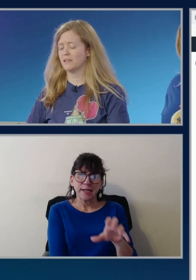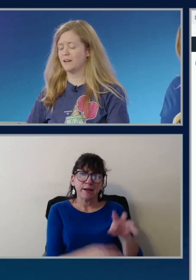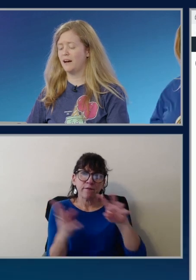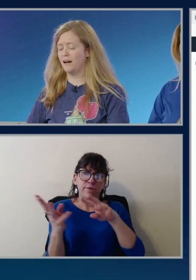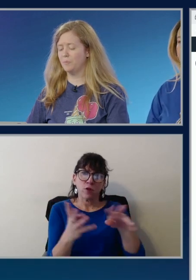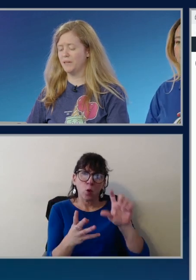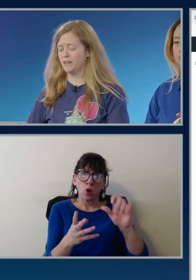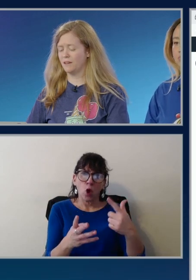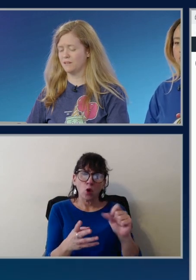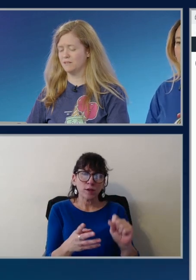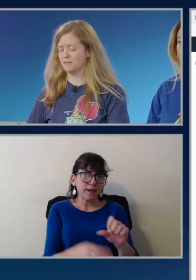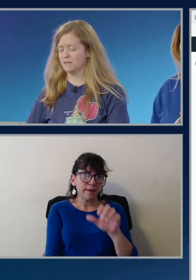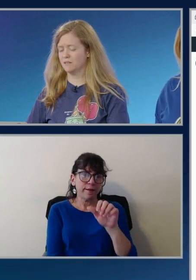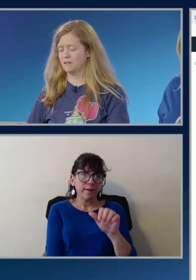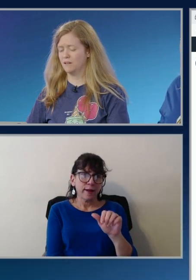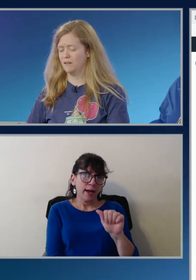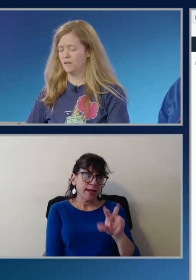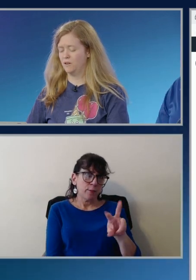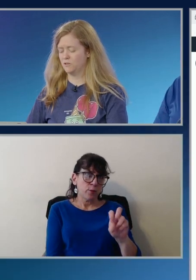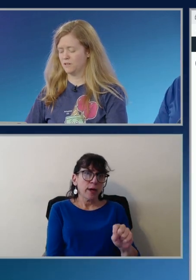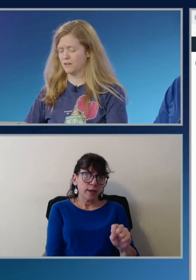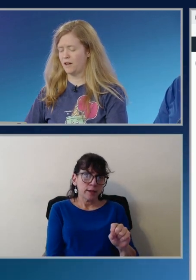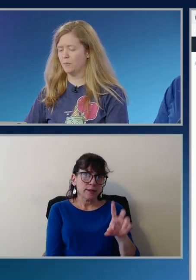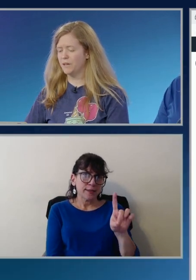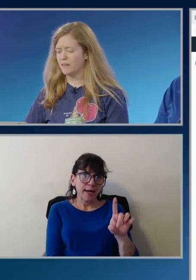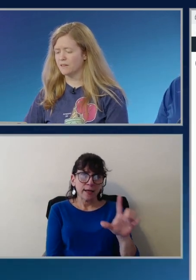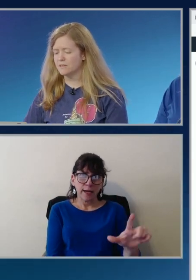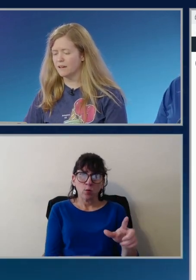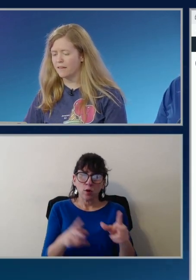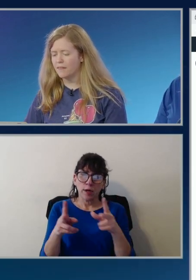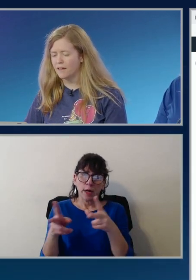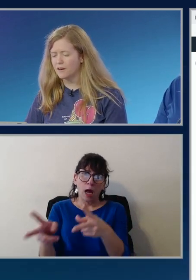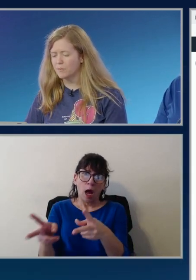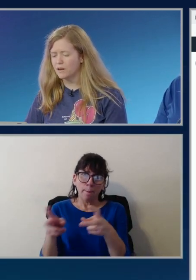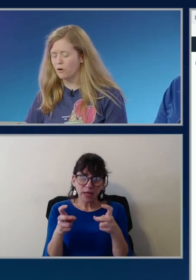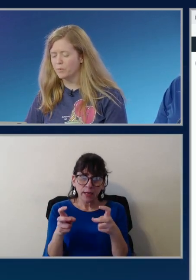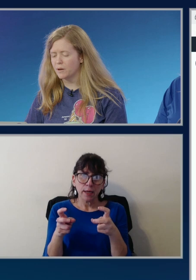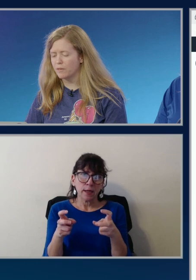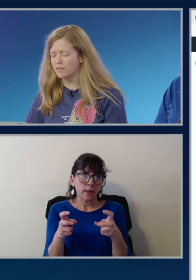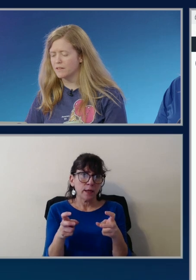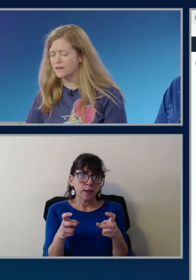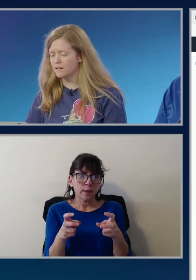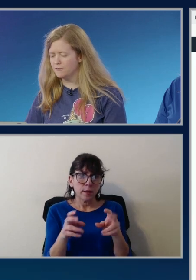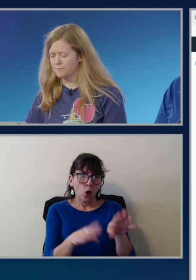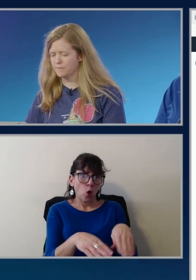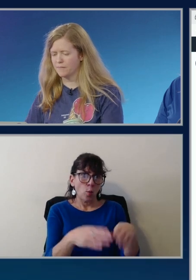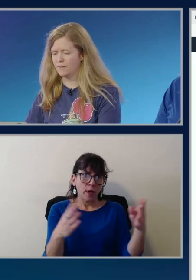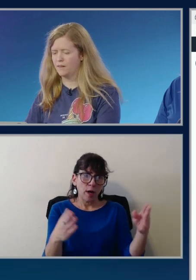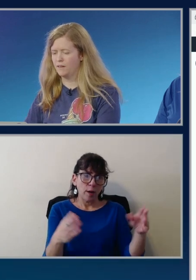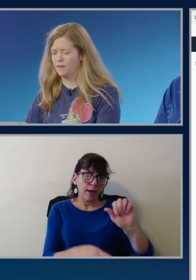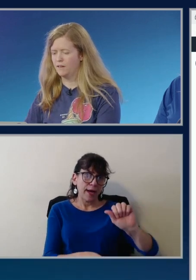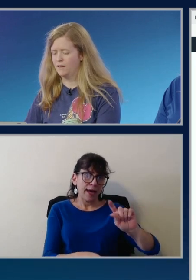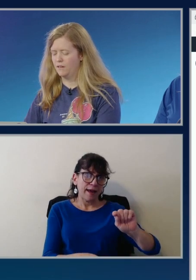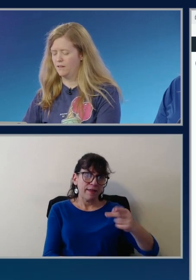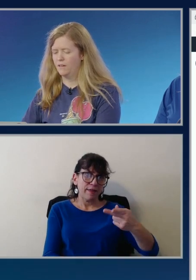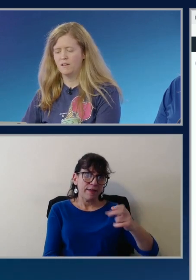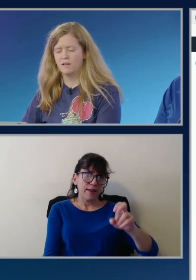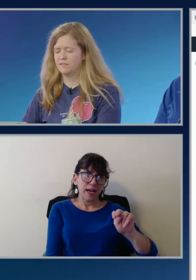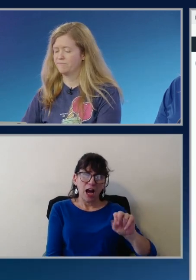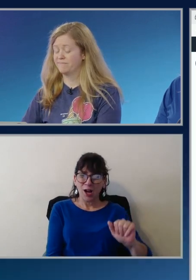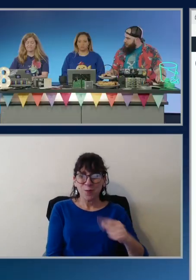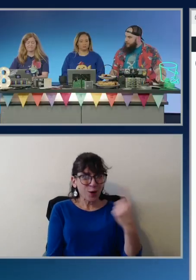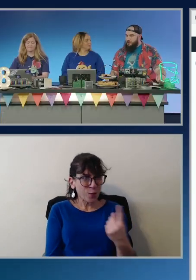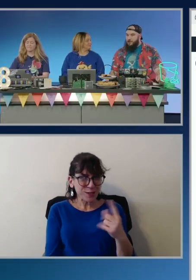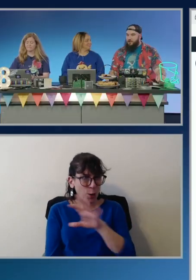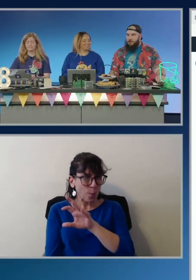is we're going to copy this. Okay. Just going to copy this, and then I'm going to open up Athena. We always come back to Athena. This is